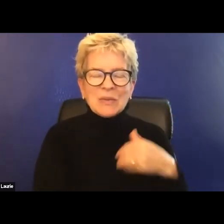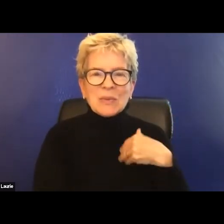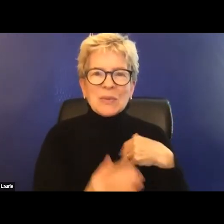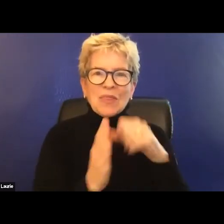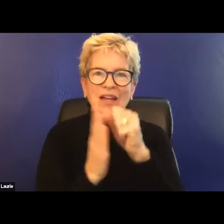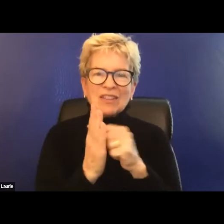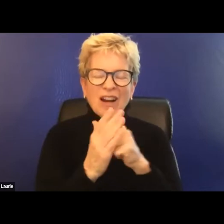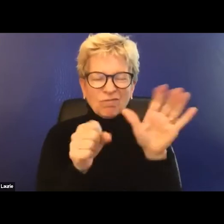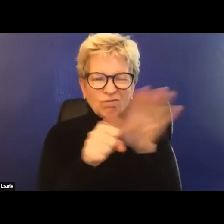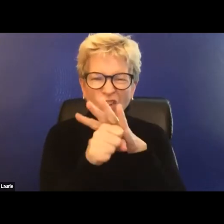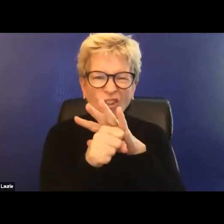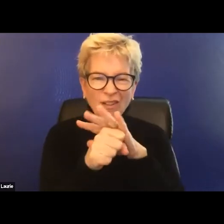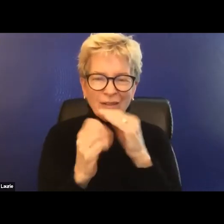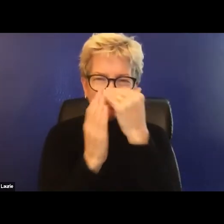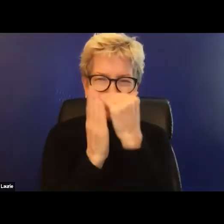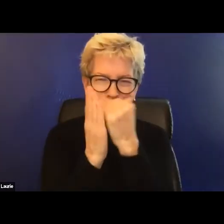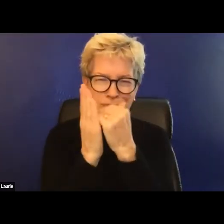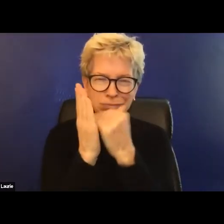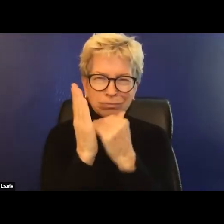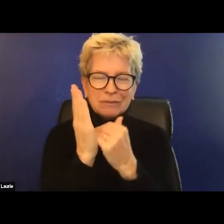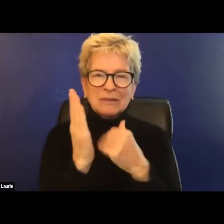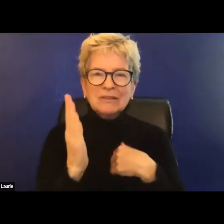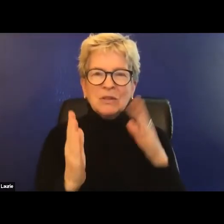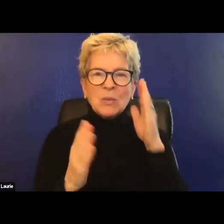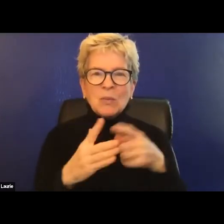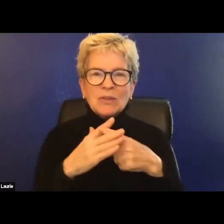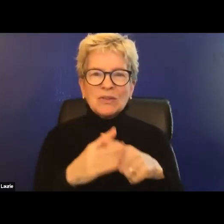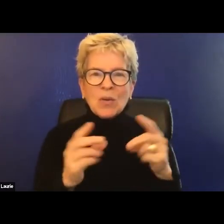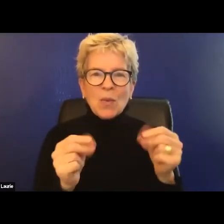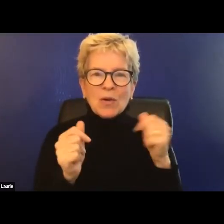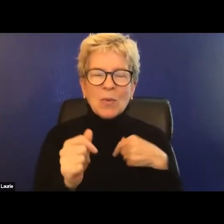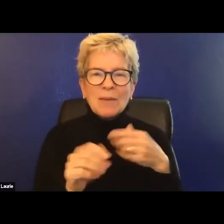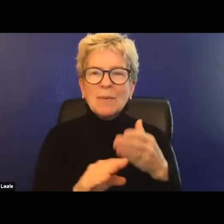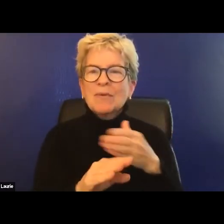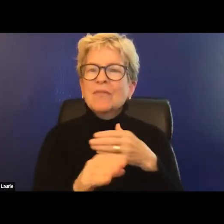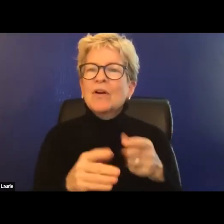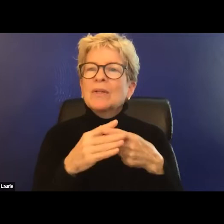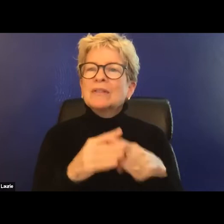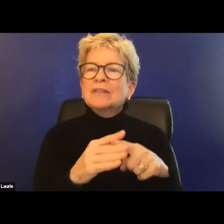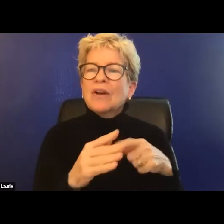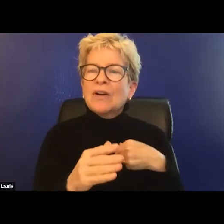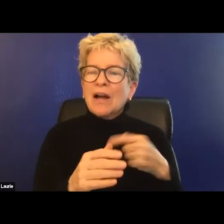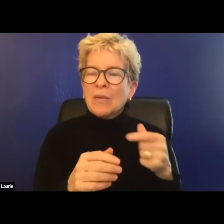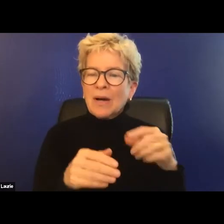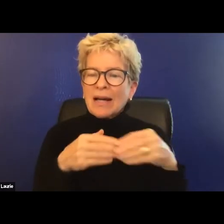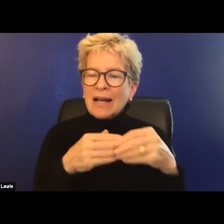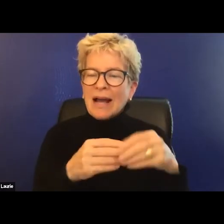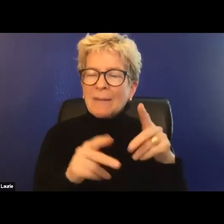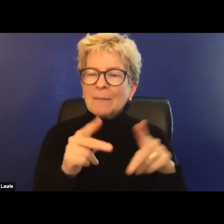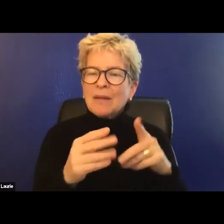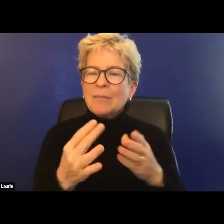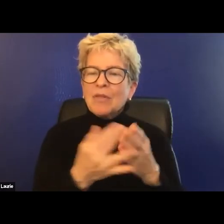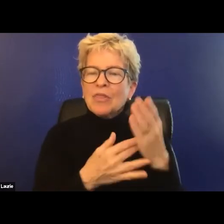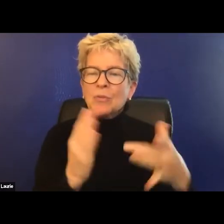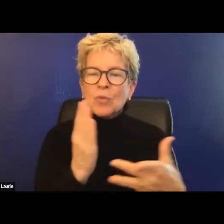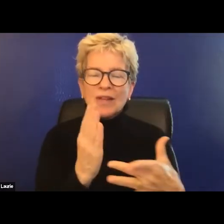action-packed agenda, so we're going to get started right away. But before we do, I just want to walk everyone quickly through the tech. I know you've seen this